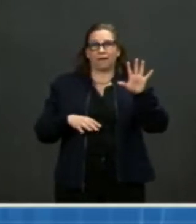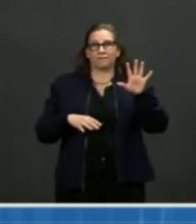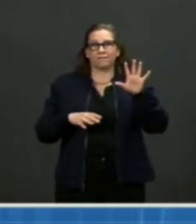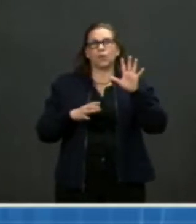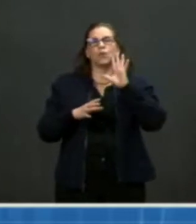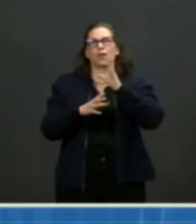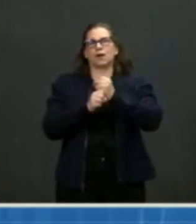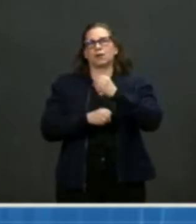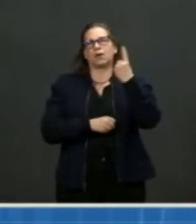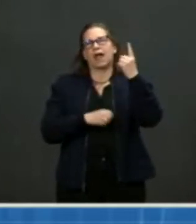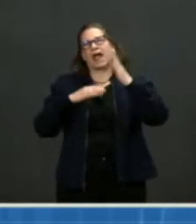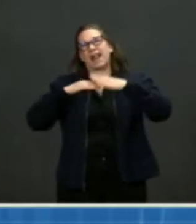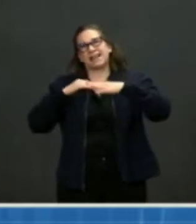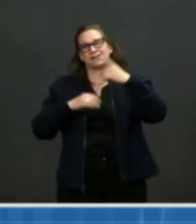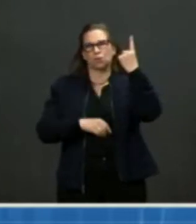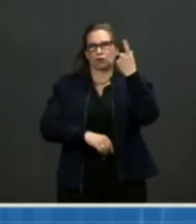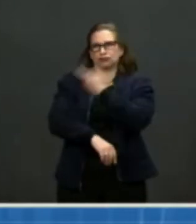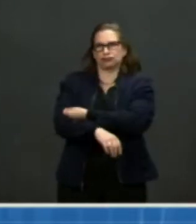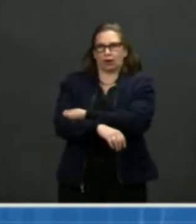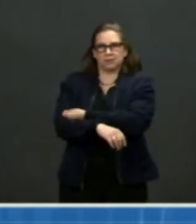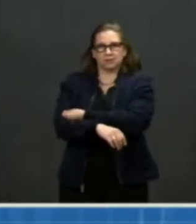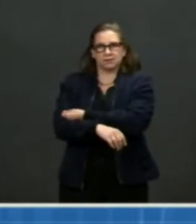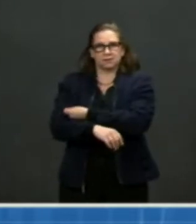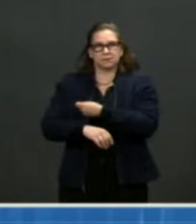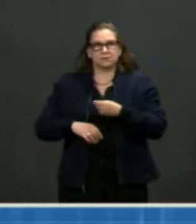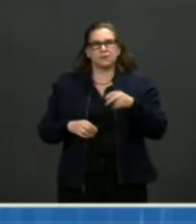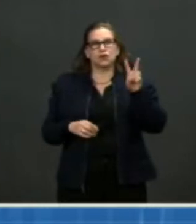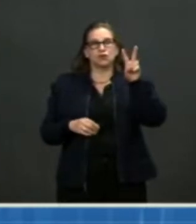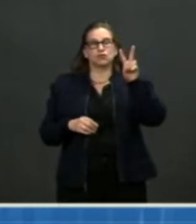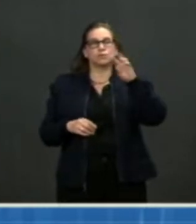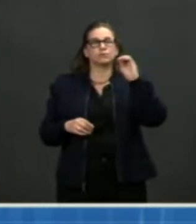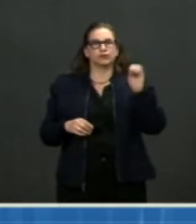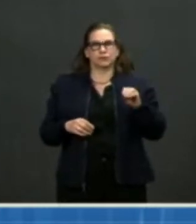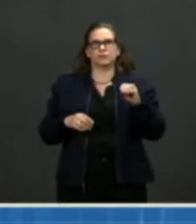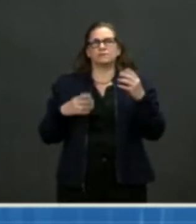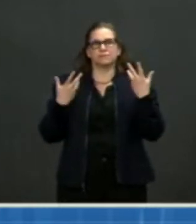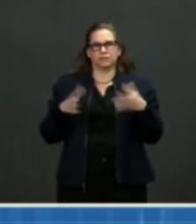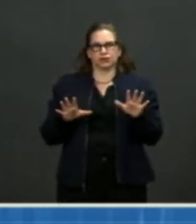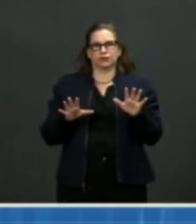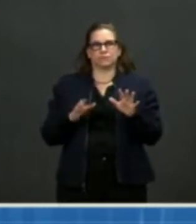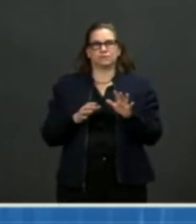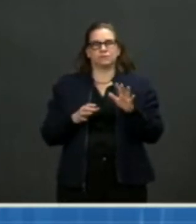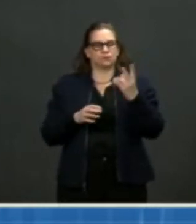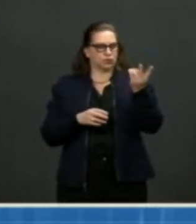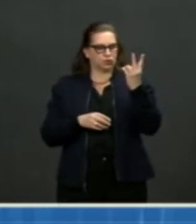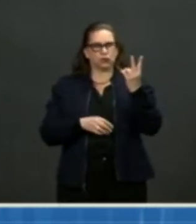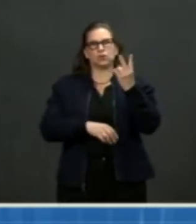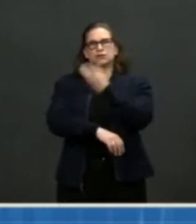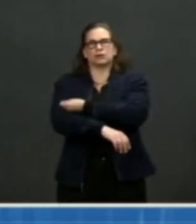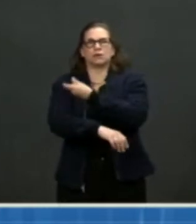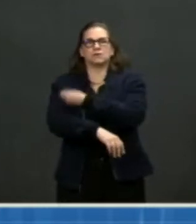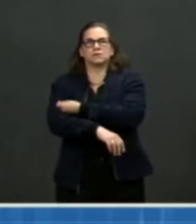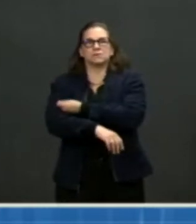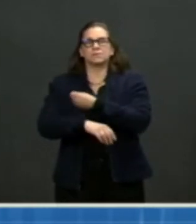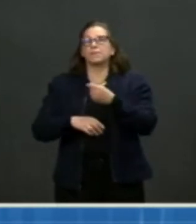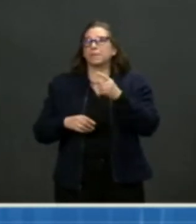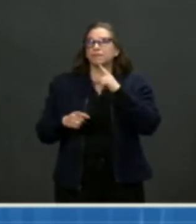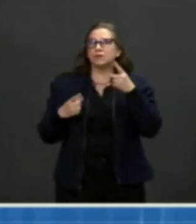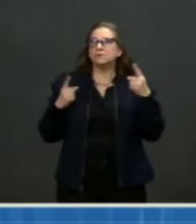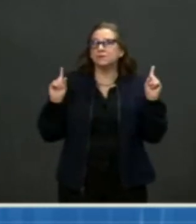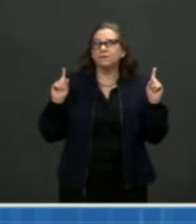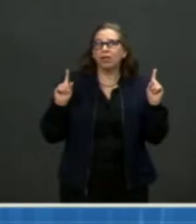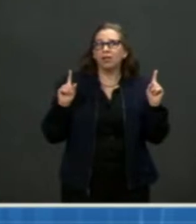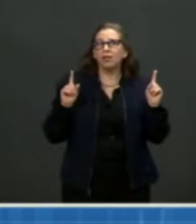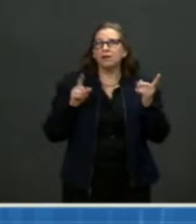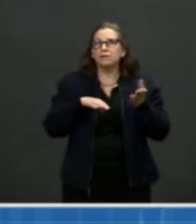vaccinated. And we have seen that the vaccines are working. With increasing numbers of those over 65 now